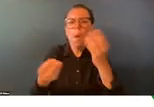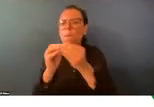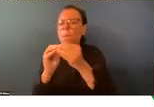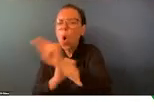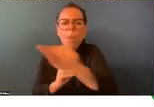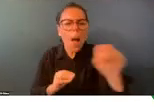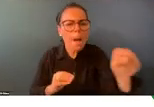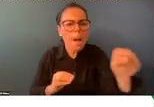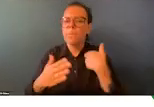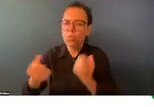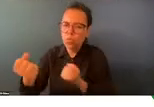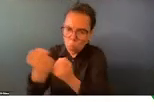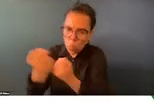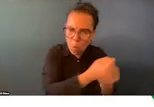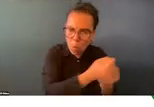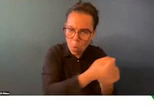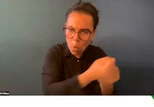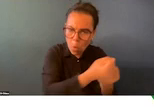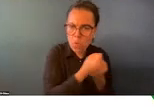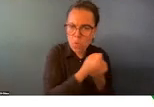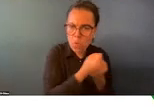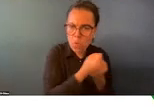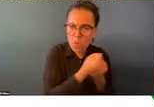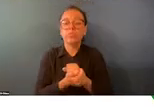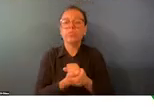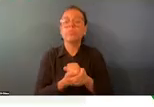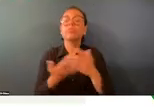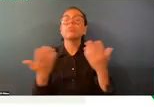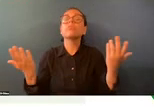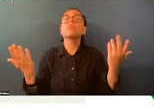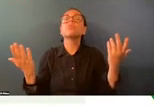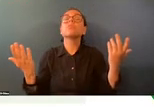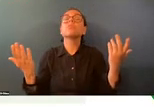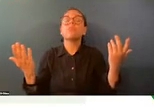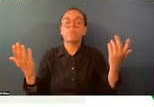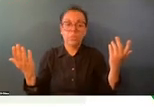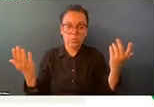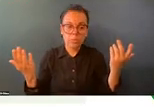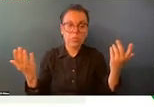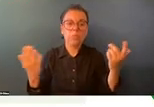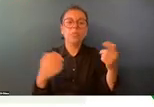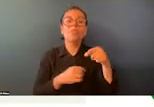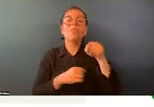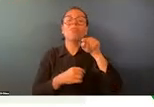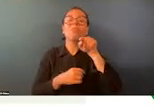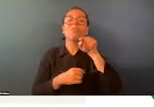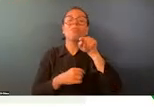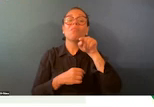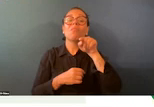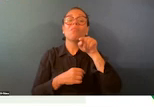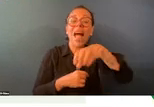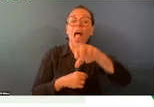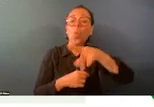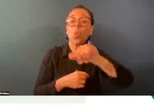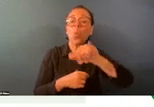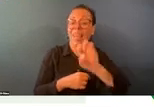the region. Next slide, please. Equidev is a consulting and advisory organization that